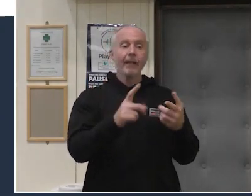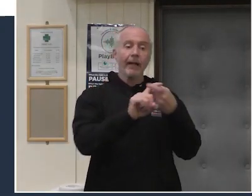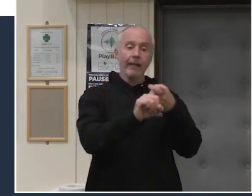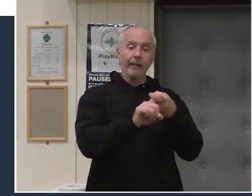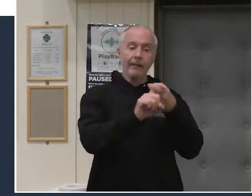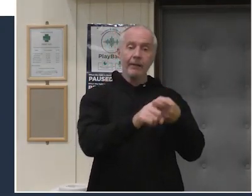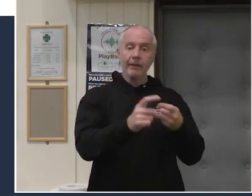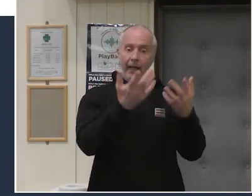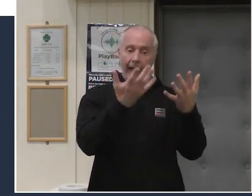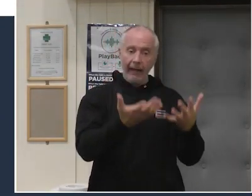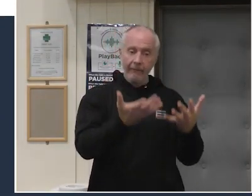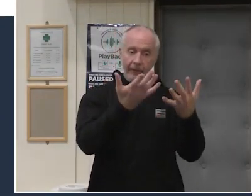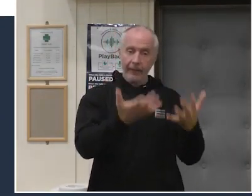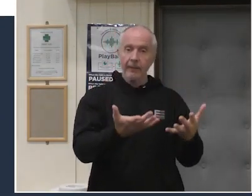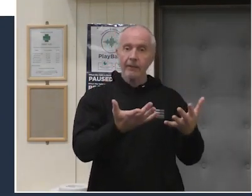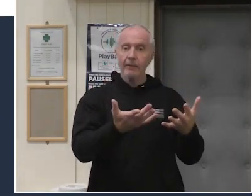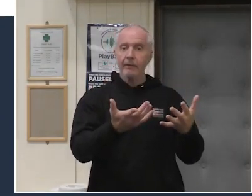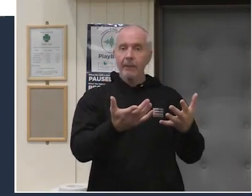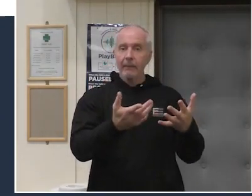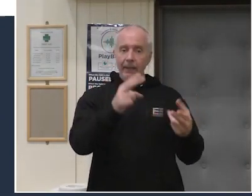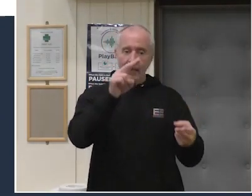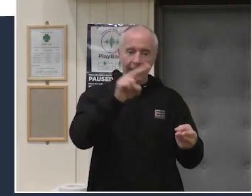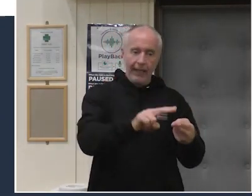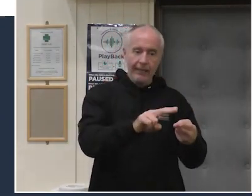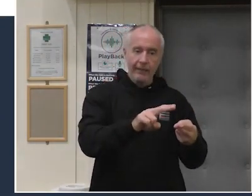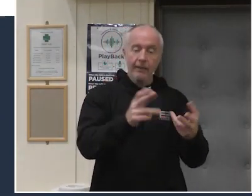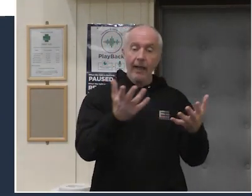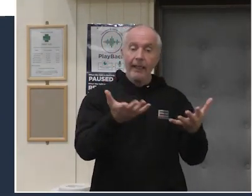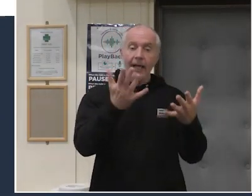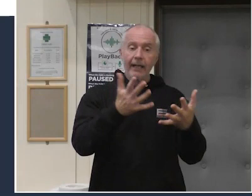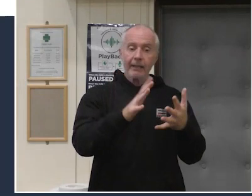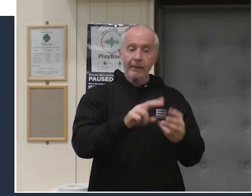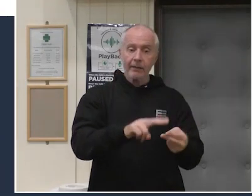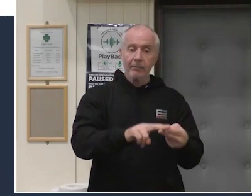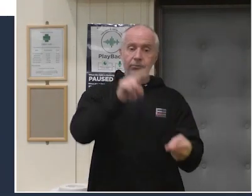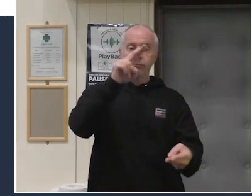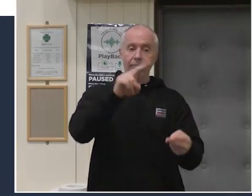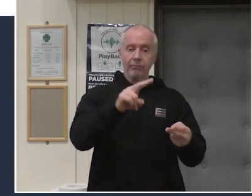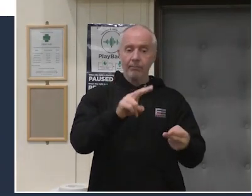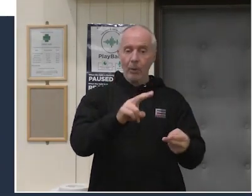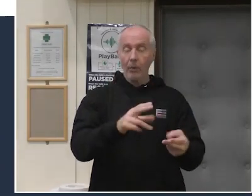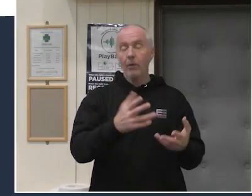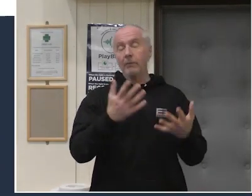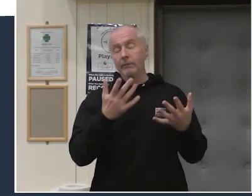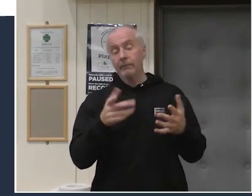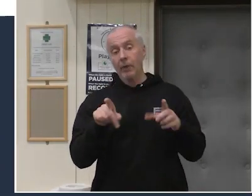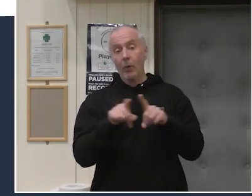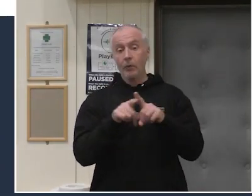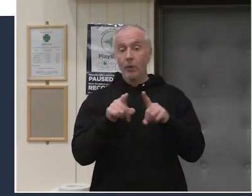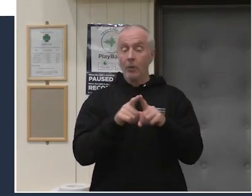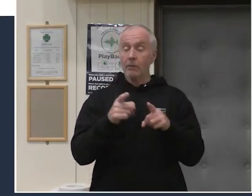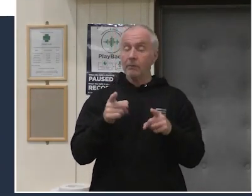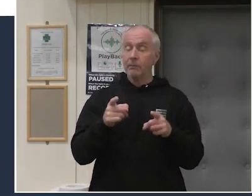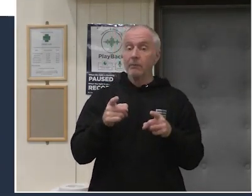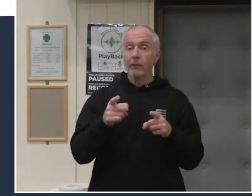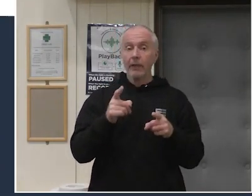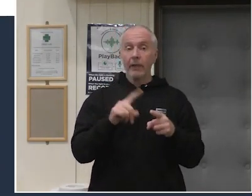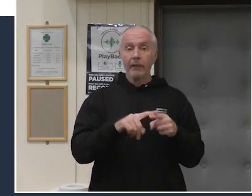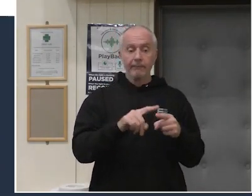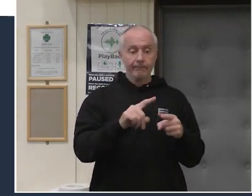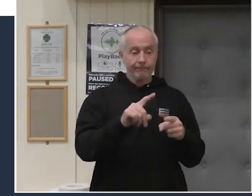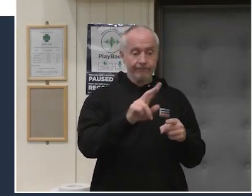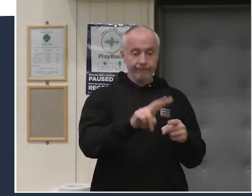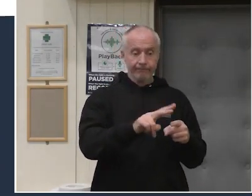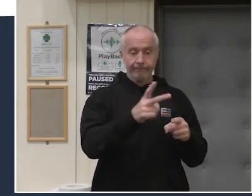of them there are, the lighter it is, the more of them there are. And it's also very much indicative, again, inversely